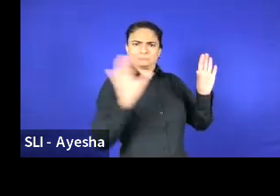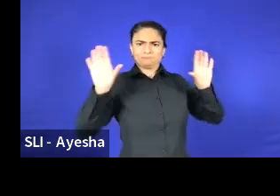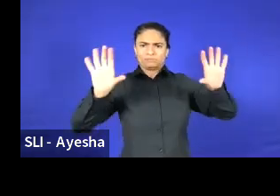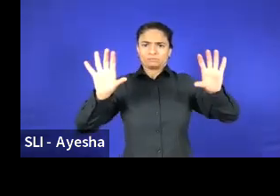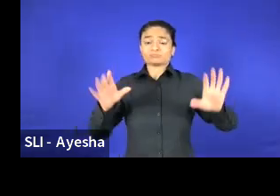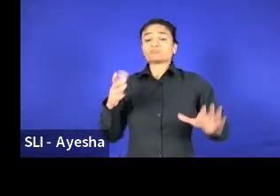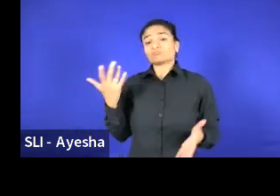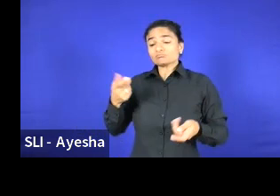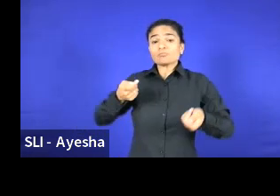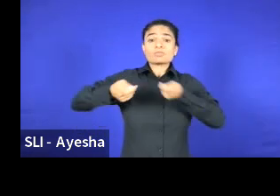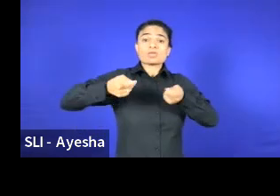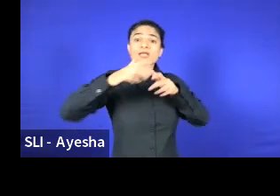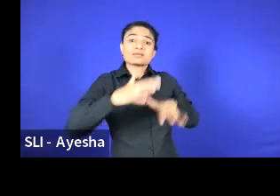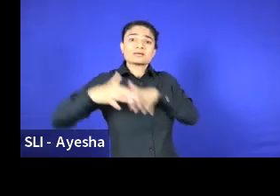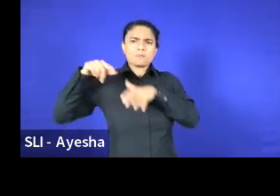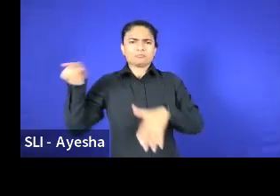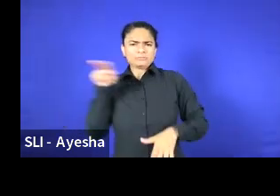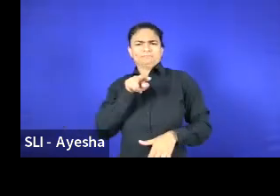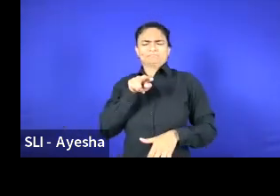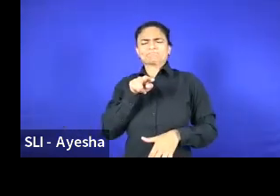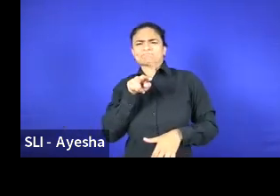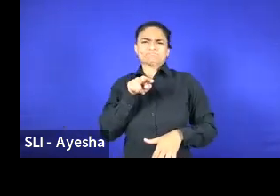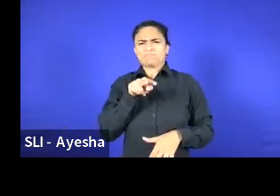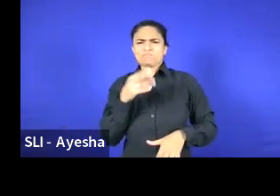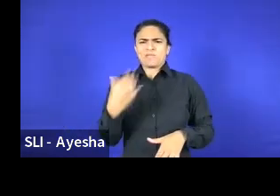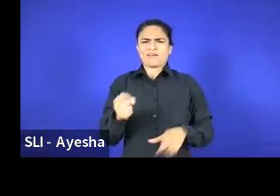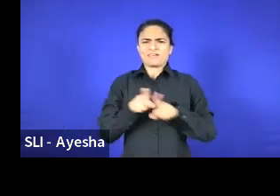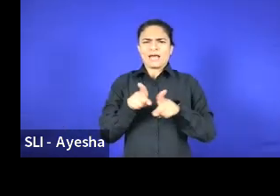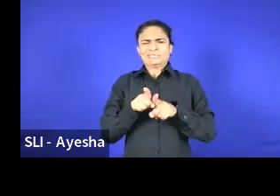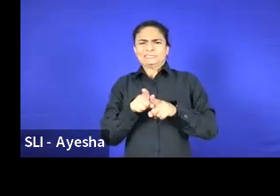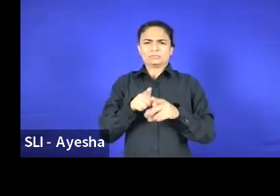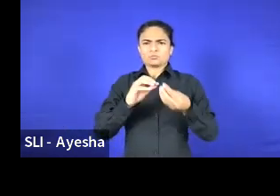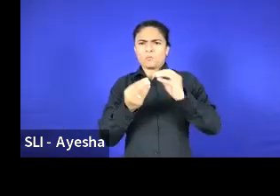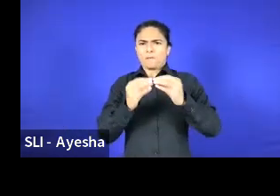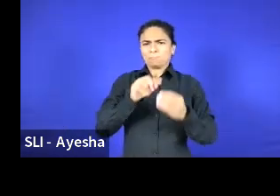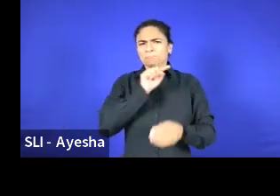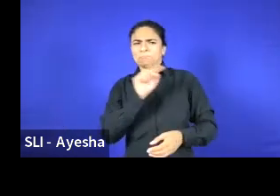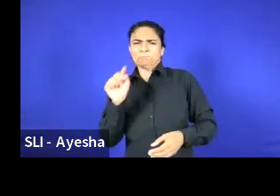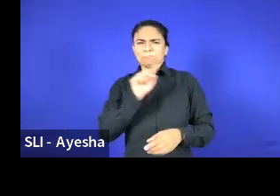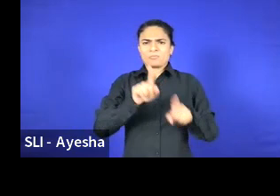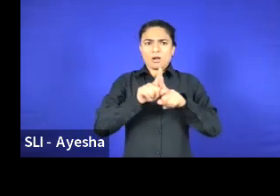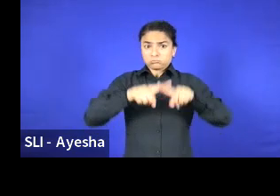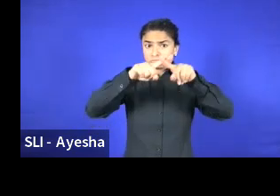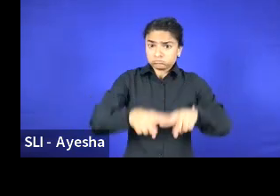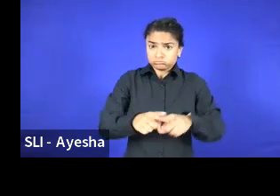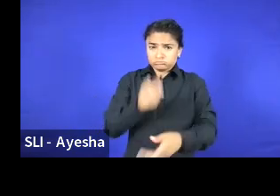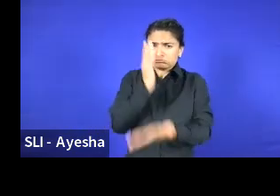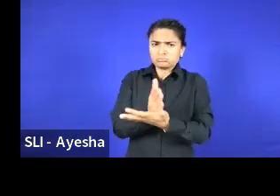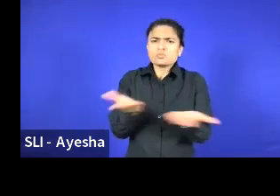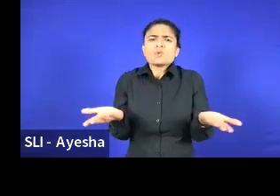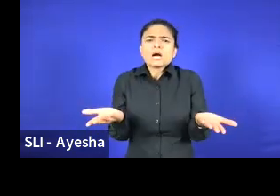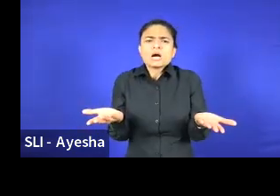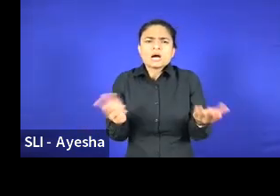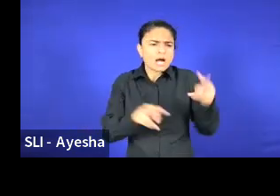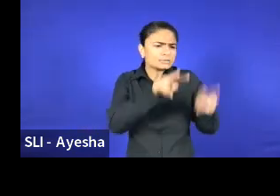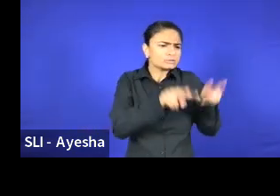with disability, issue of accountability, transparency, and grievance mechanism are very important. And what we've seen is